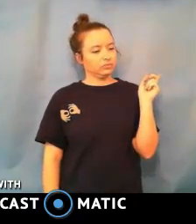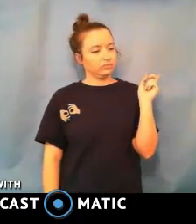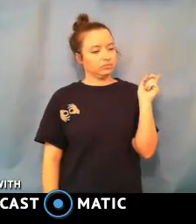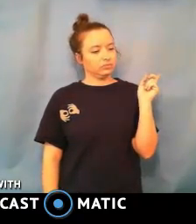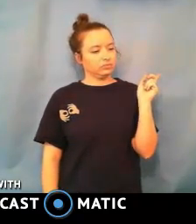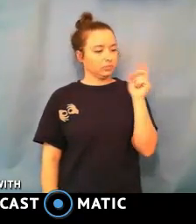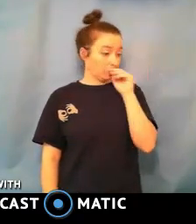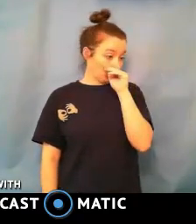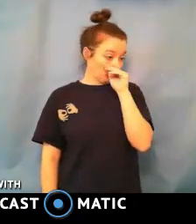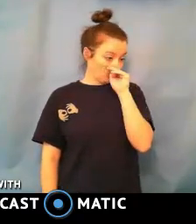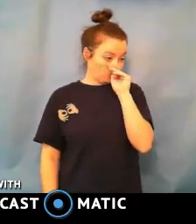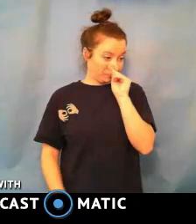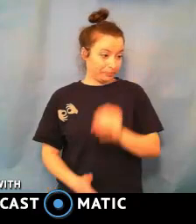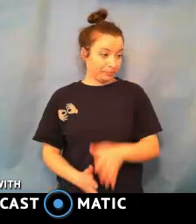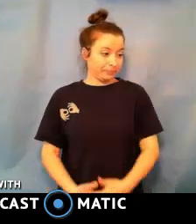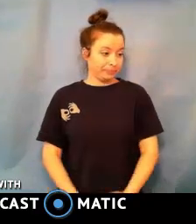pointing